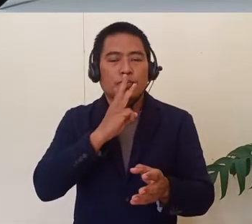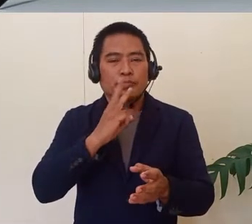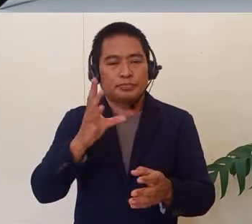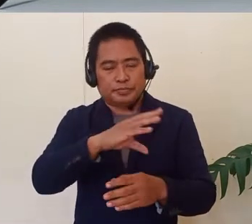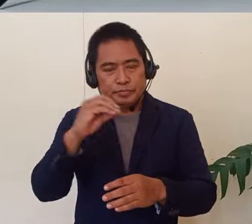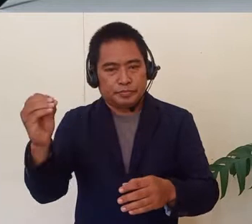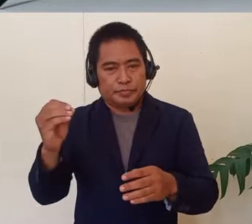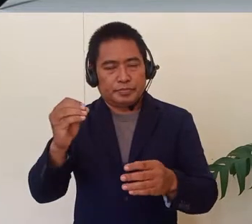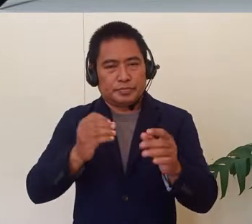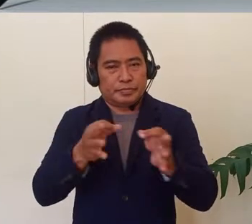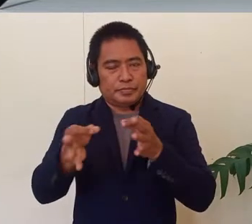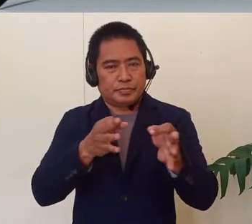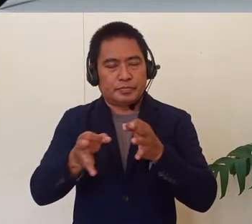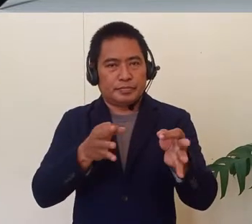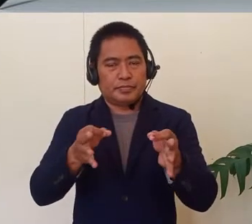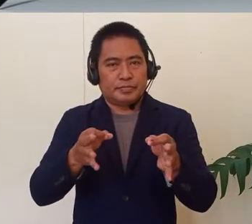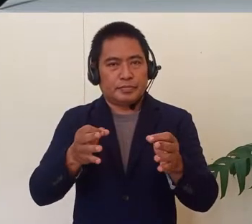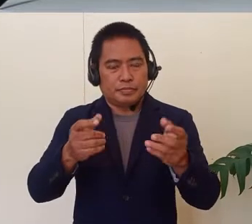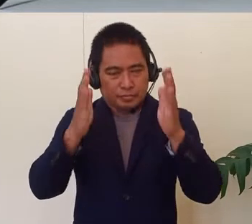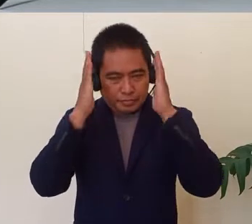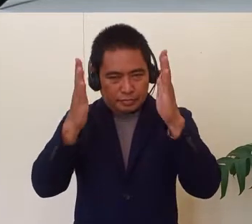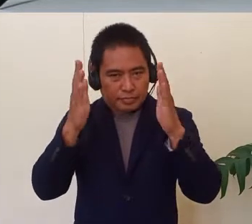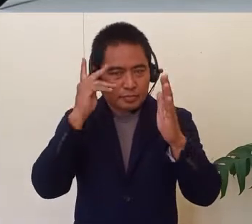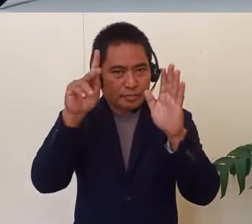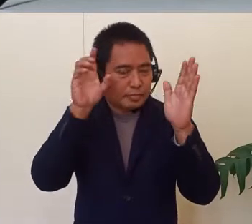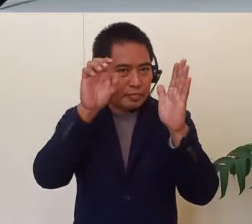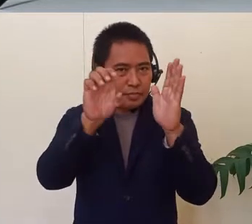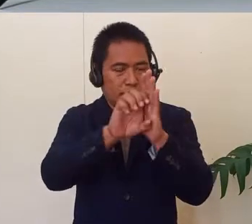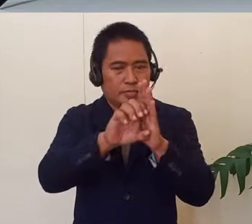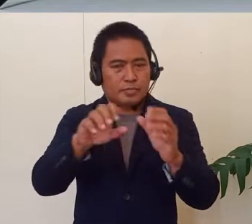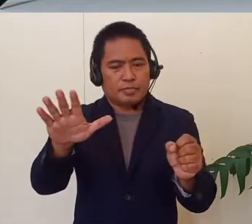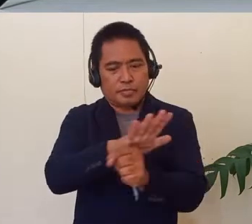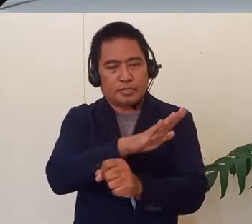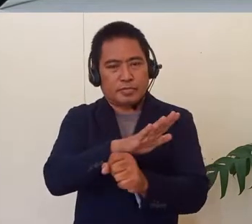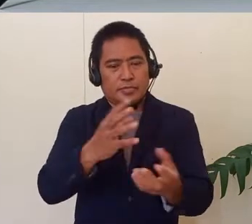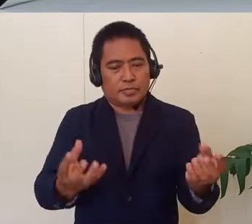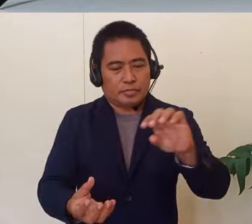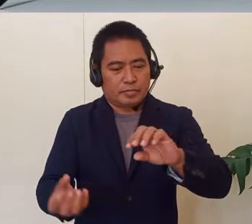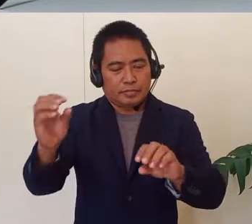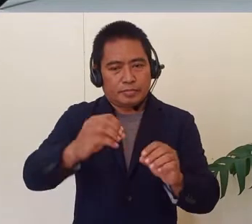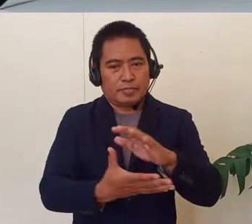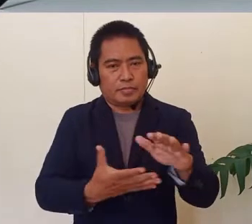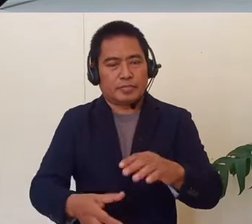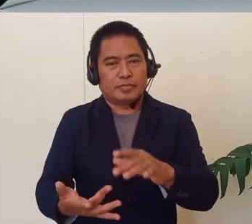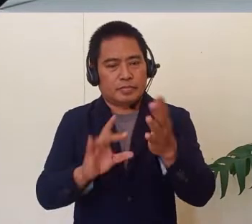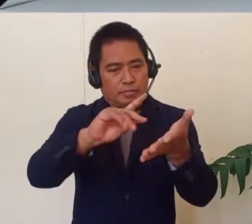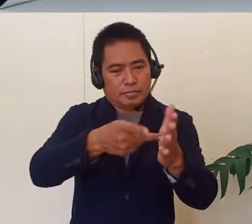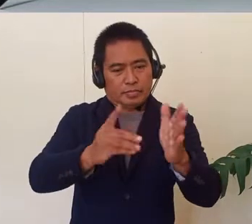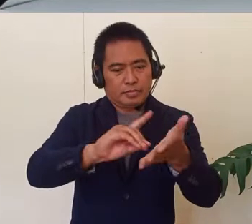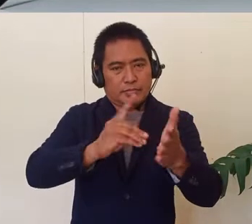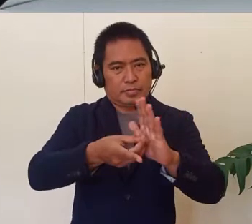saturated solution. Define supersaturated solution by comparing